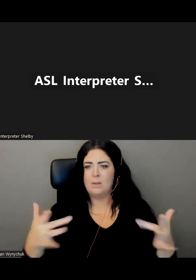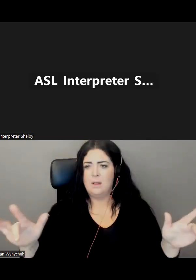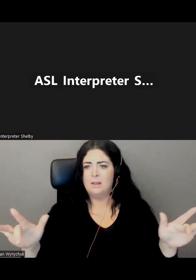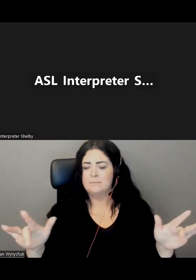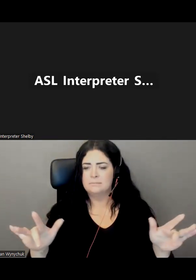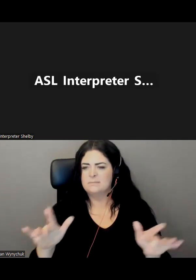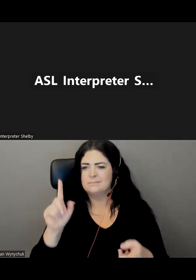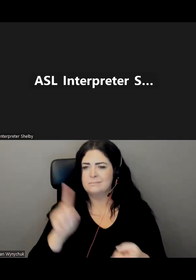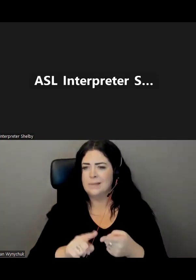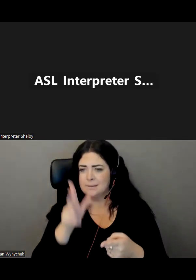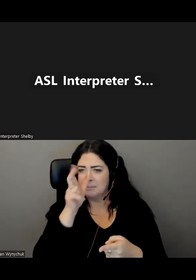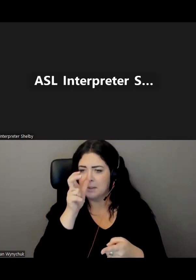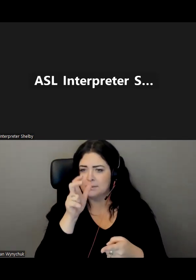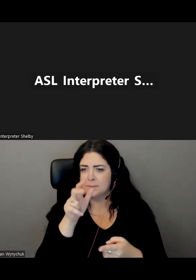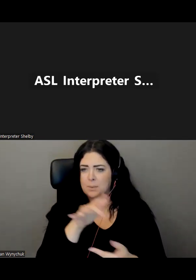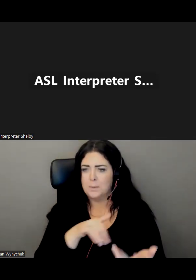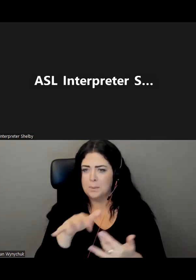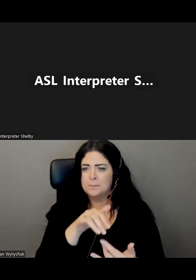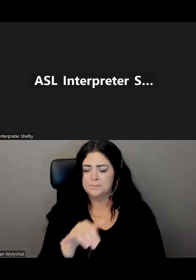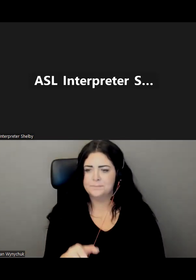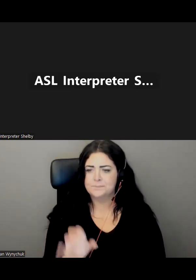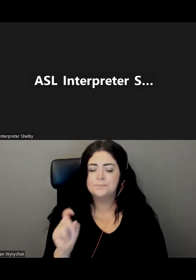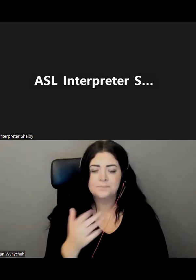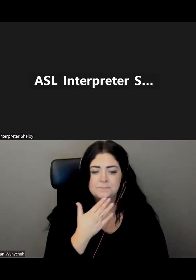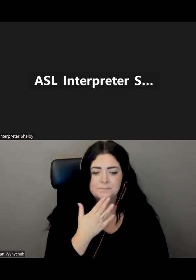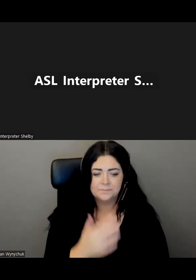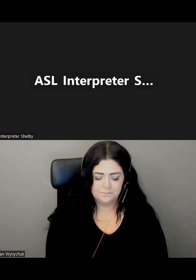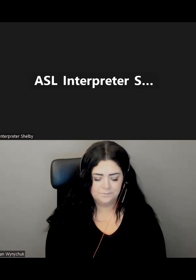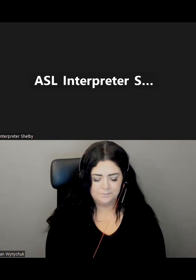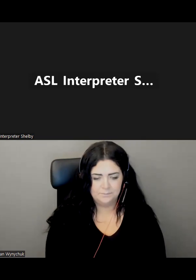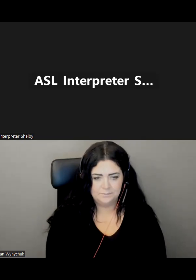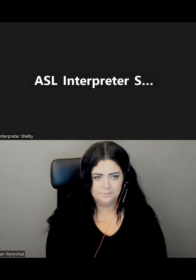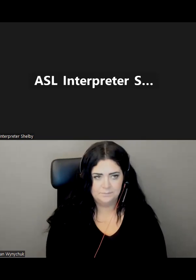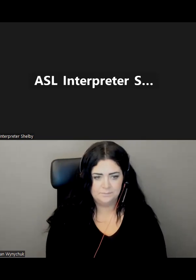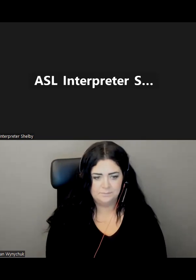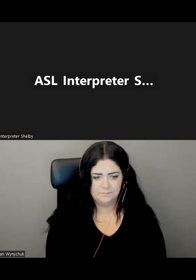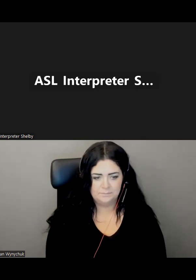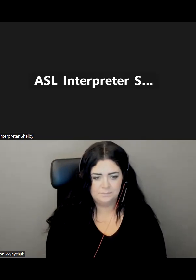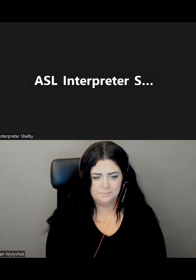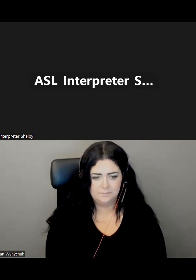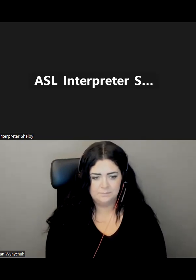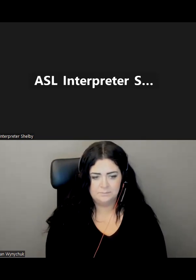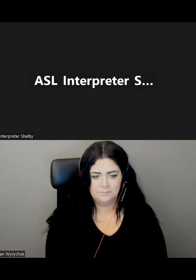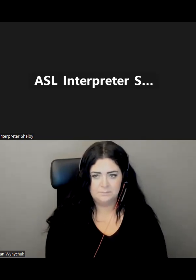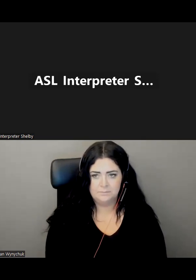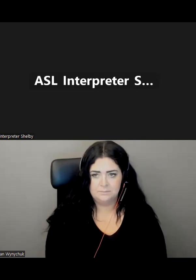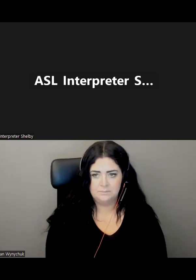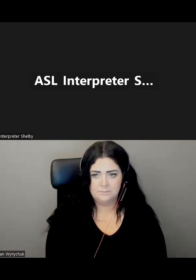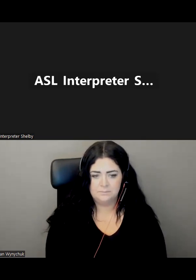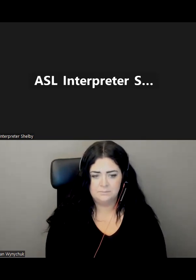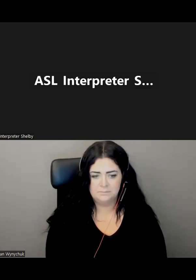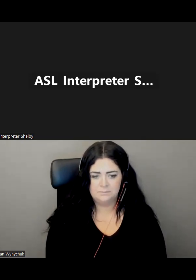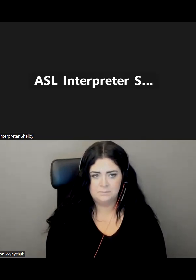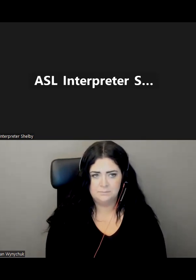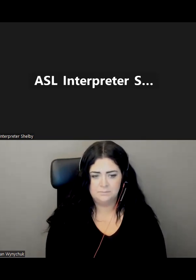less pests. Okay, great. Thank you. Yes, you're very welcome. One tip on the sunroom. I know